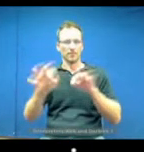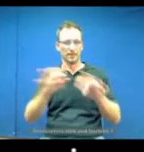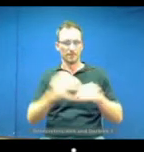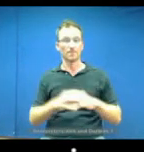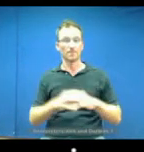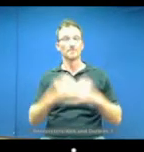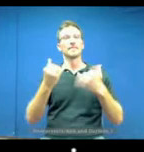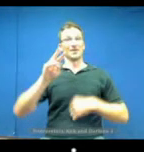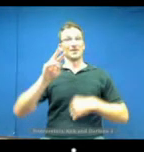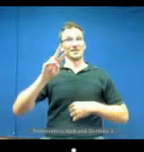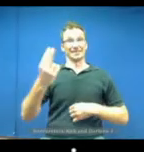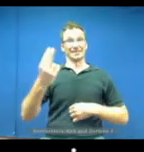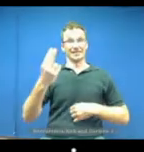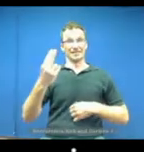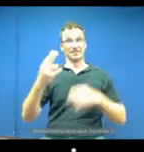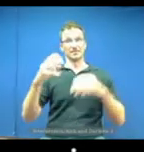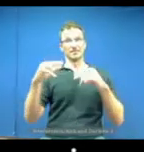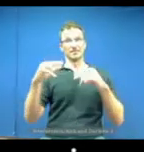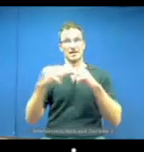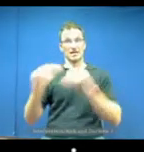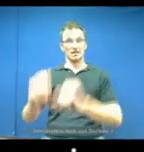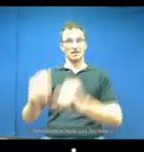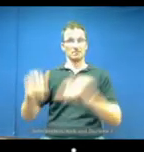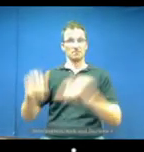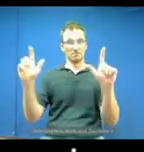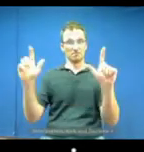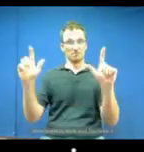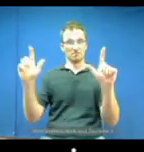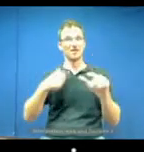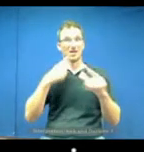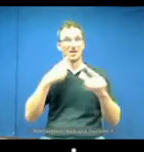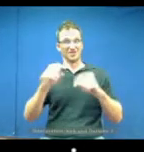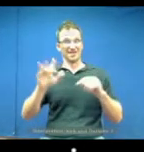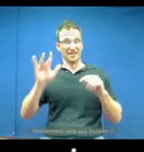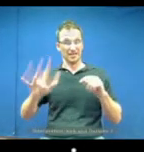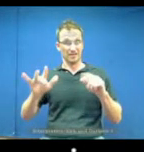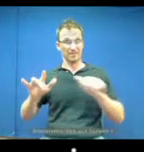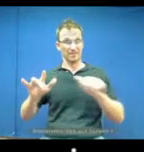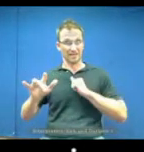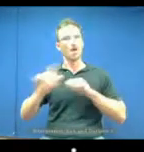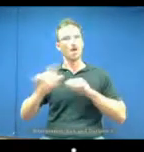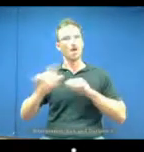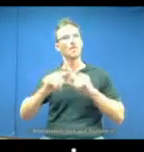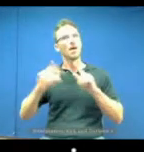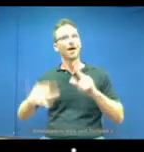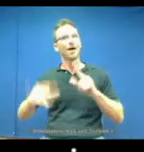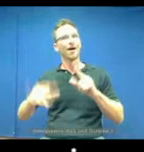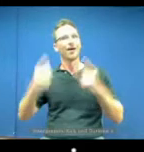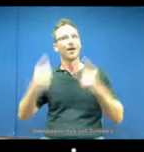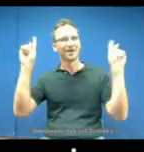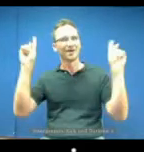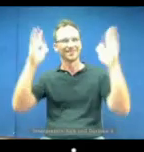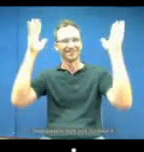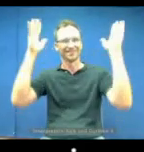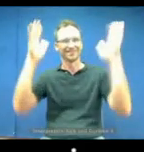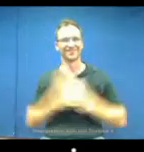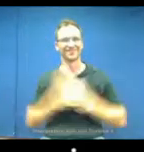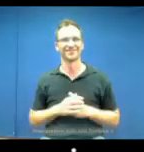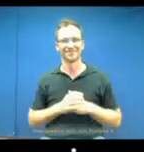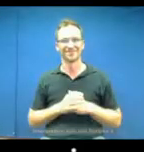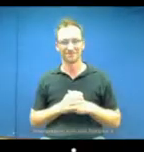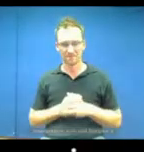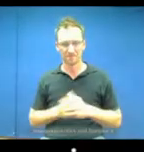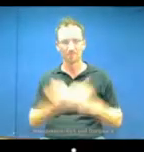to move the screen, but it'll probably go white. Look at that. So we have the